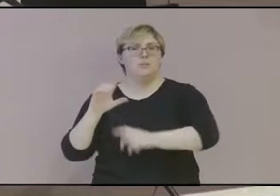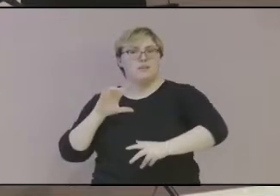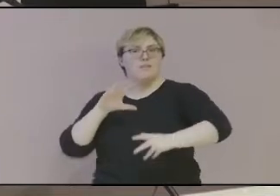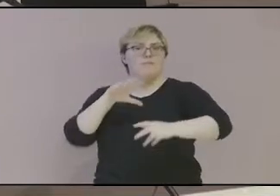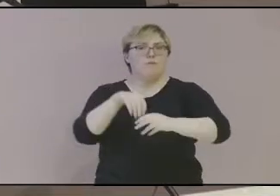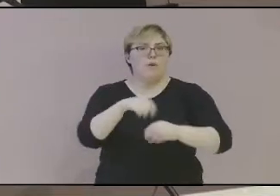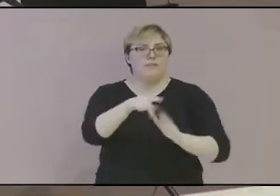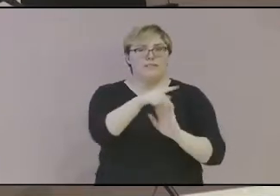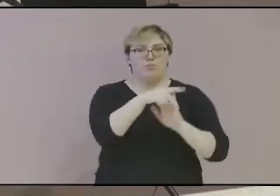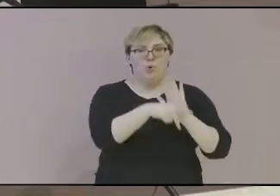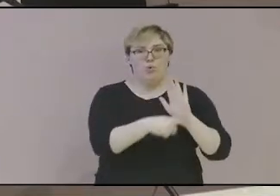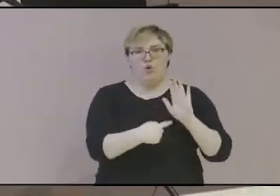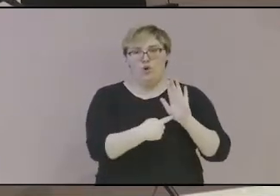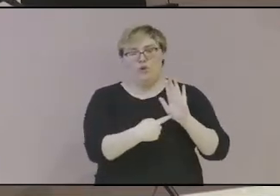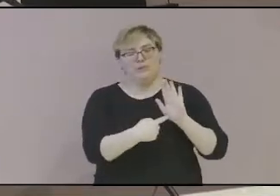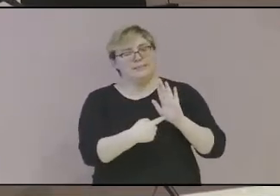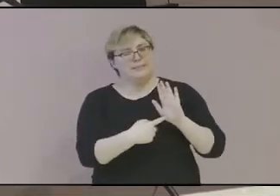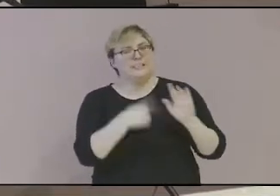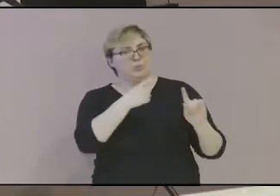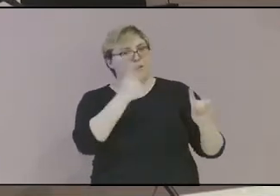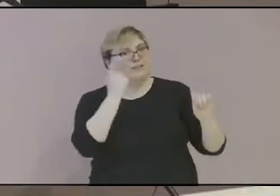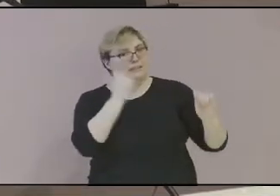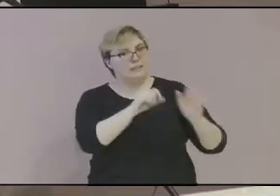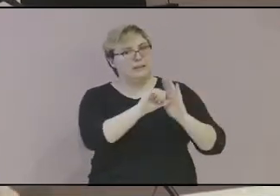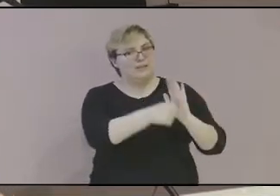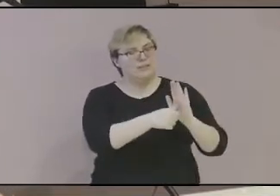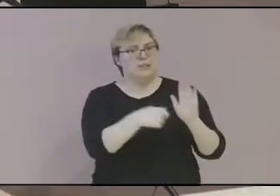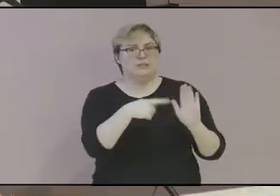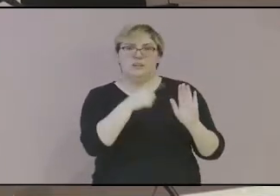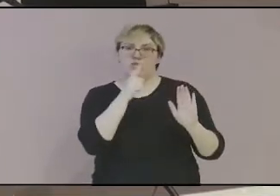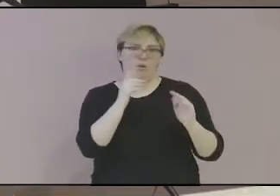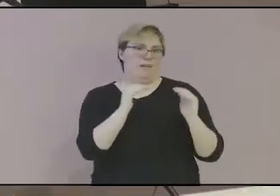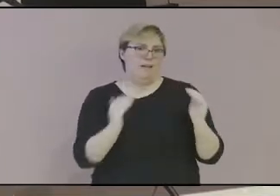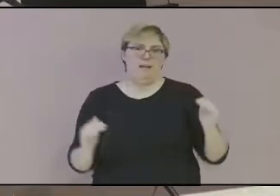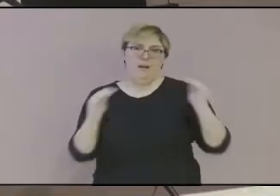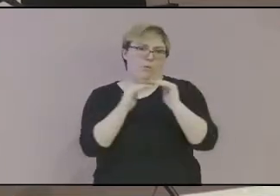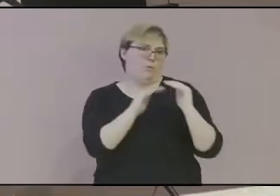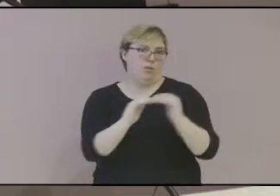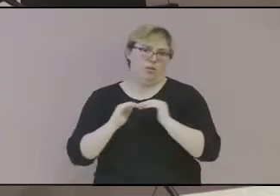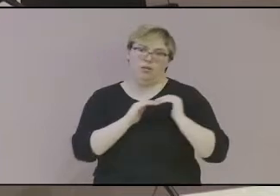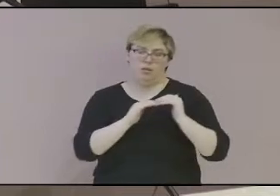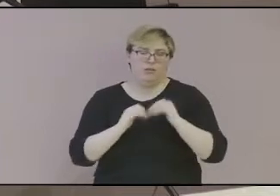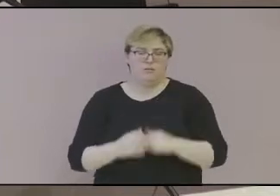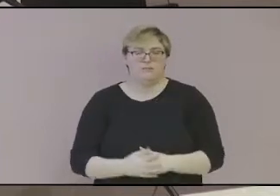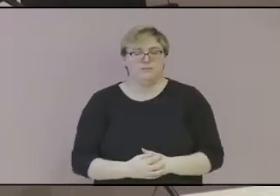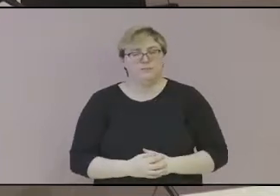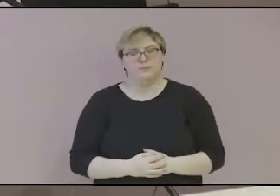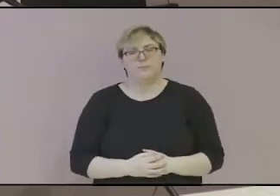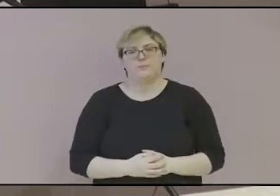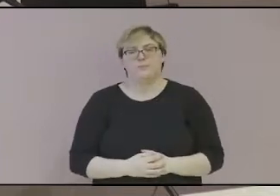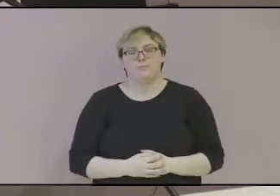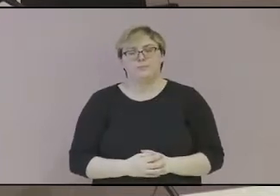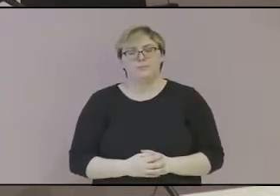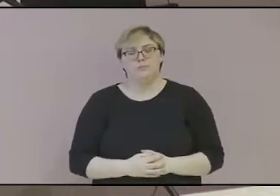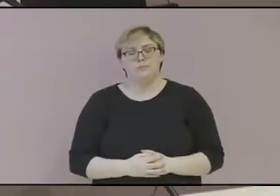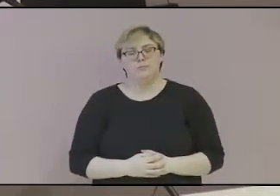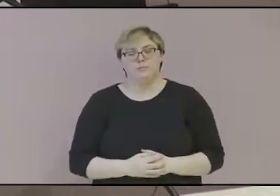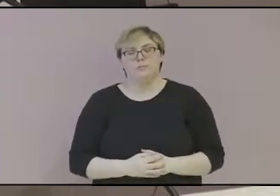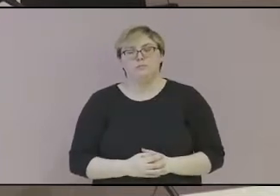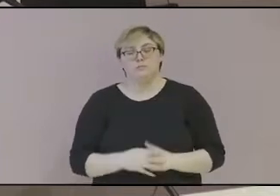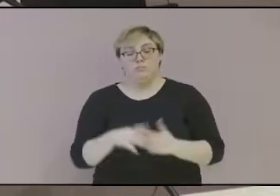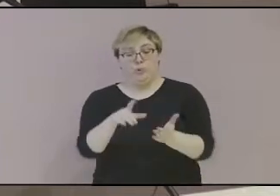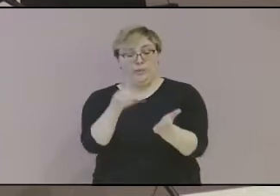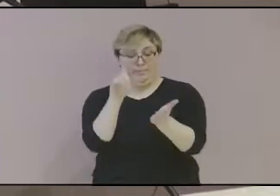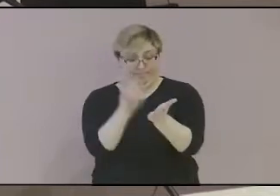embedded in the social, he's pointing out. In the public commentary on this draft, after it was published,